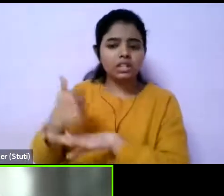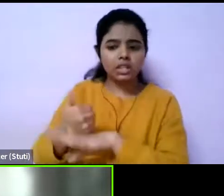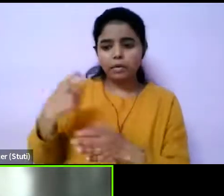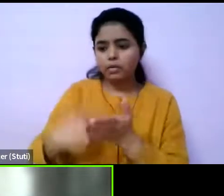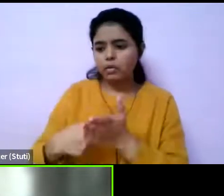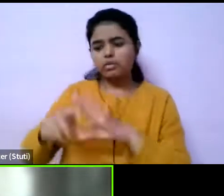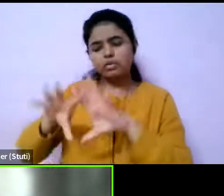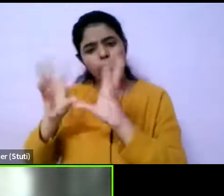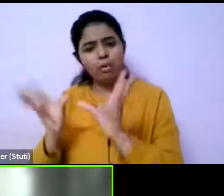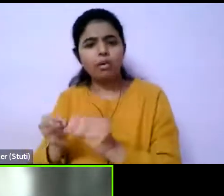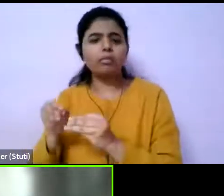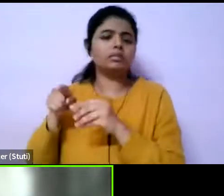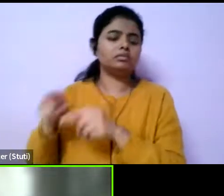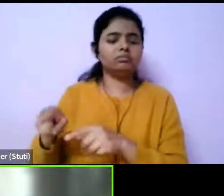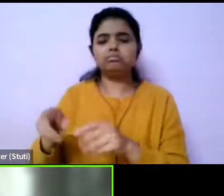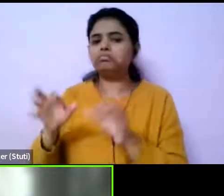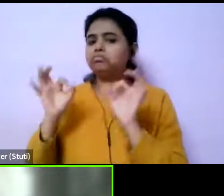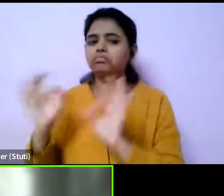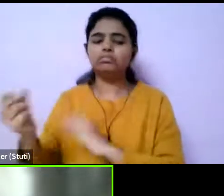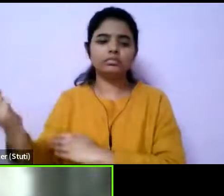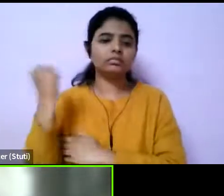mean to bring in a kind of